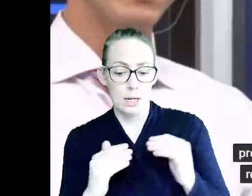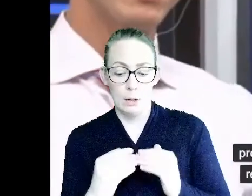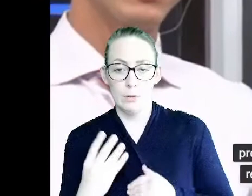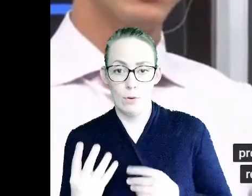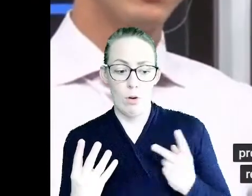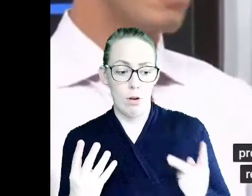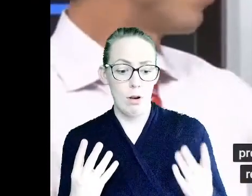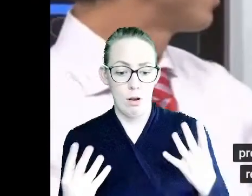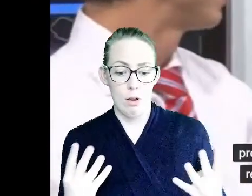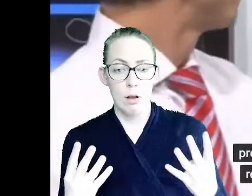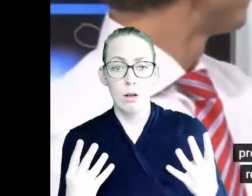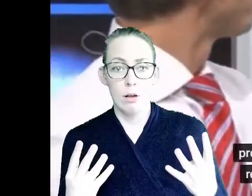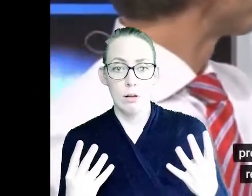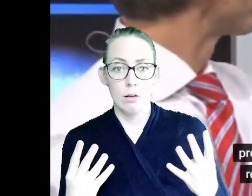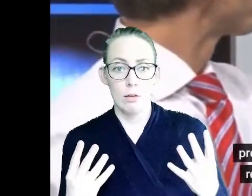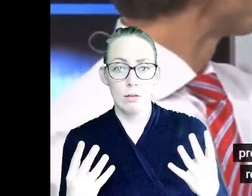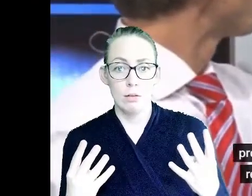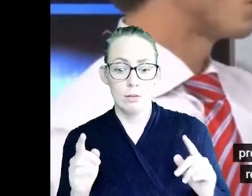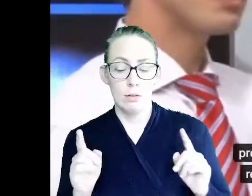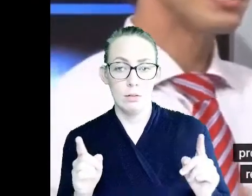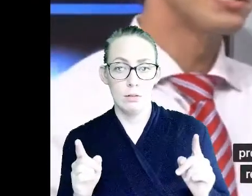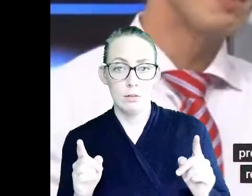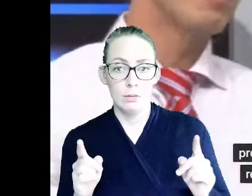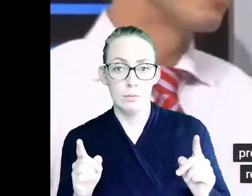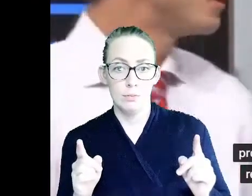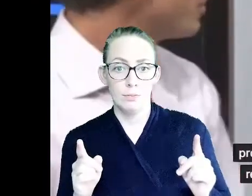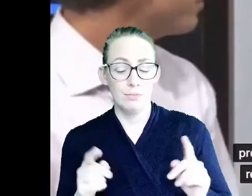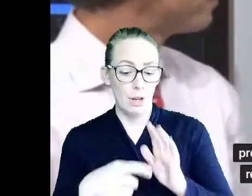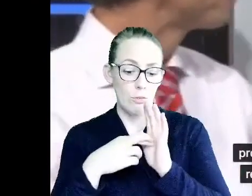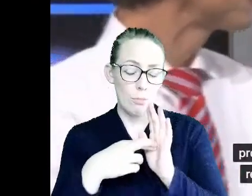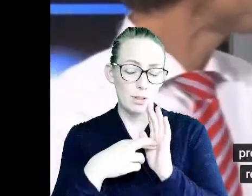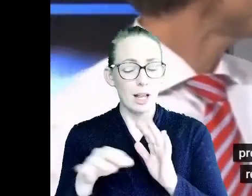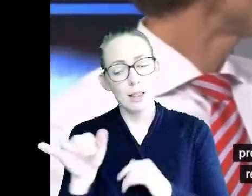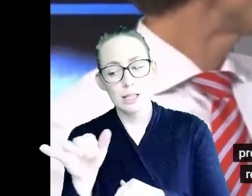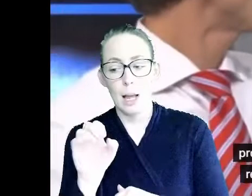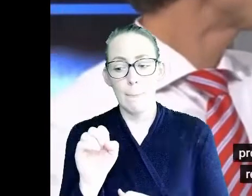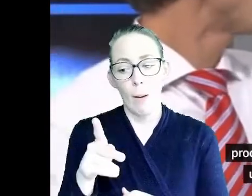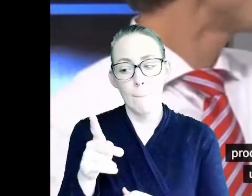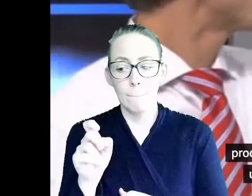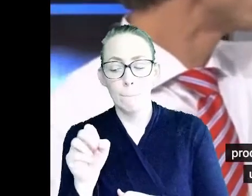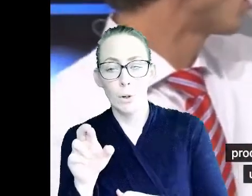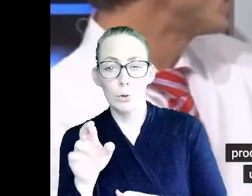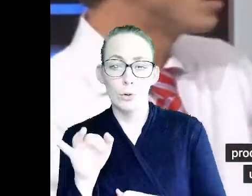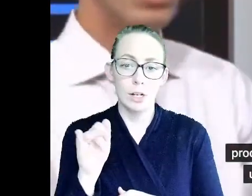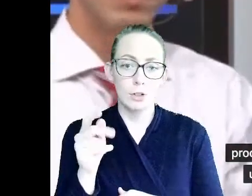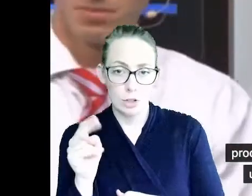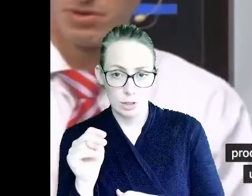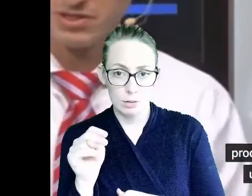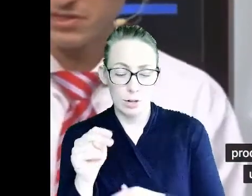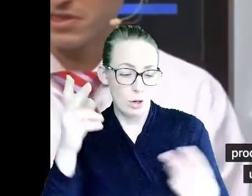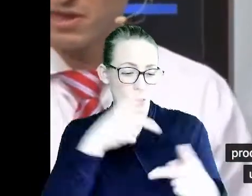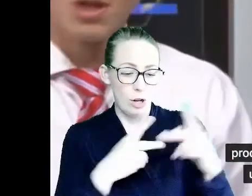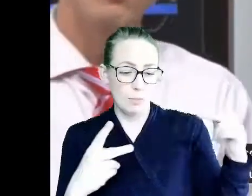multiplication, product, those are the same word. They represent the same operation. Cross products are equal